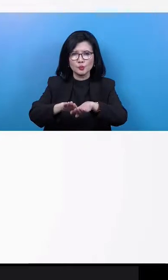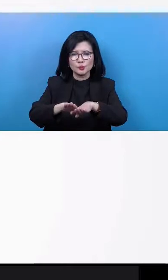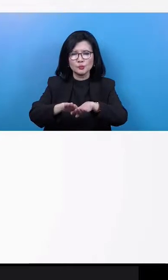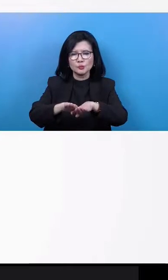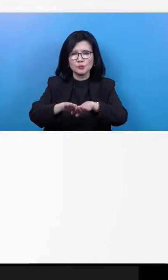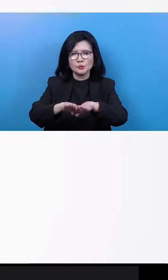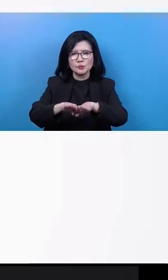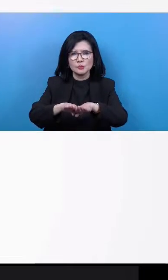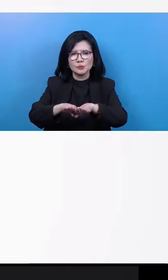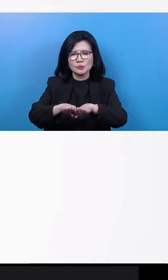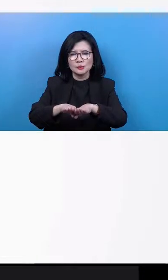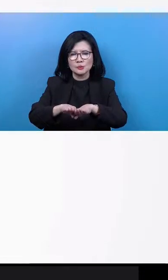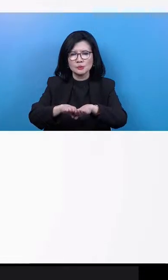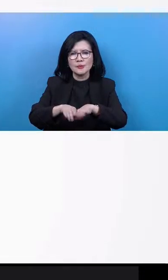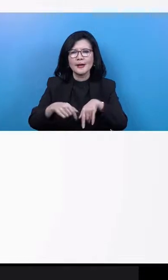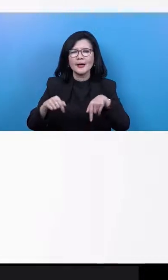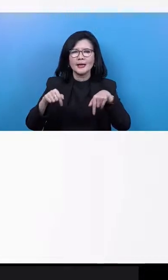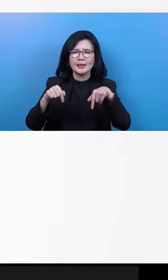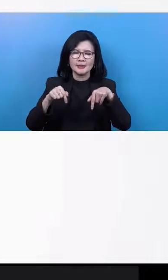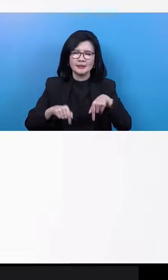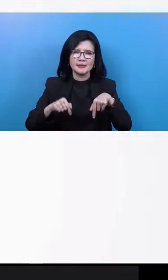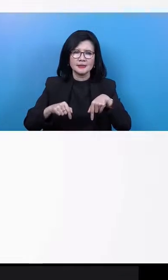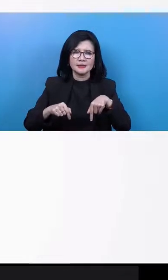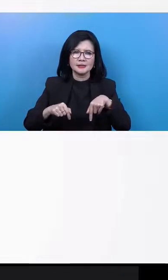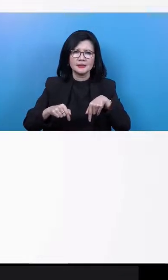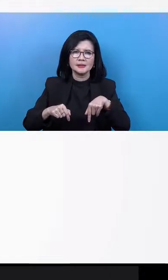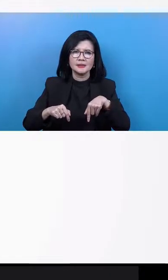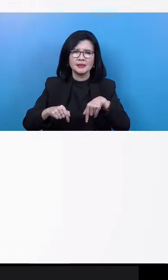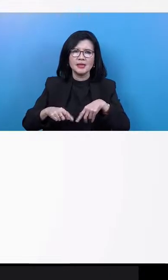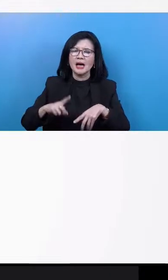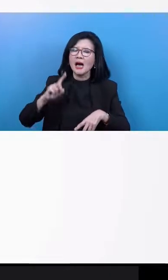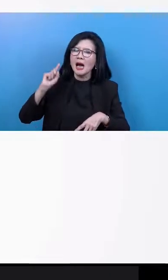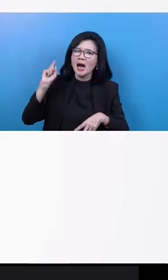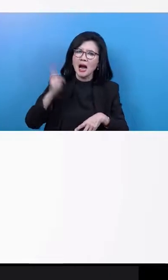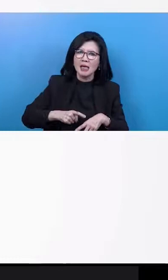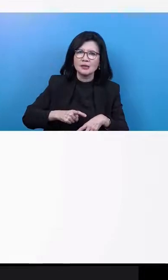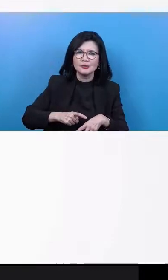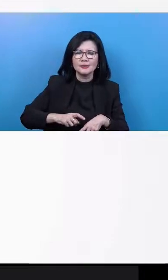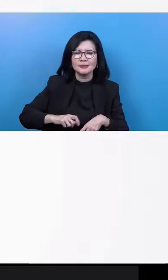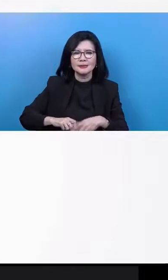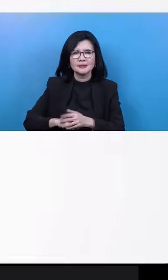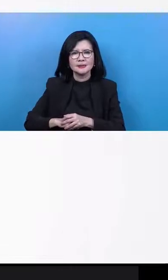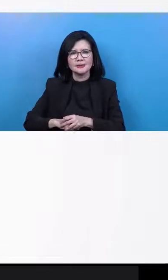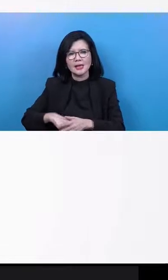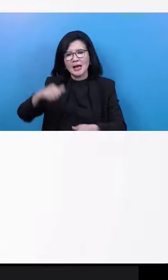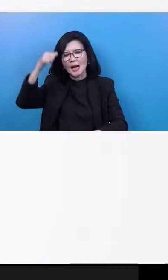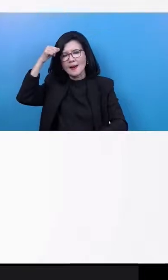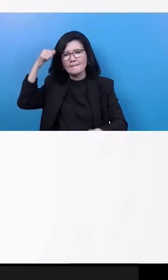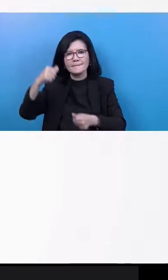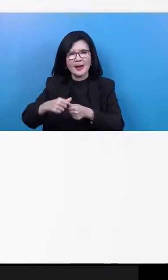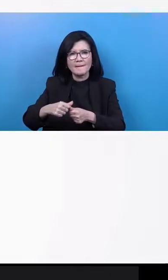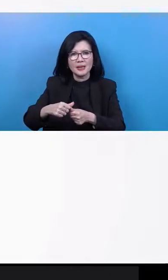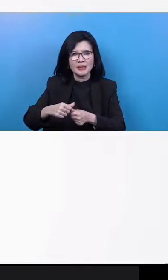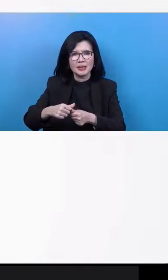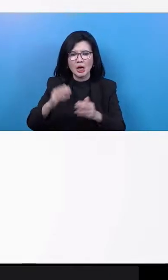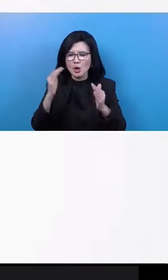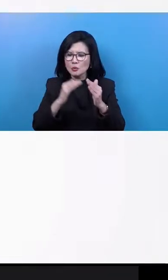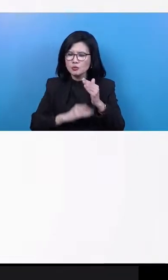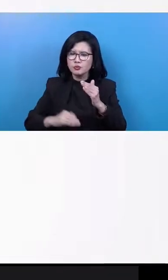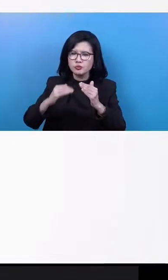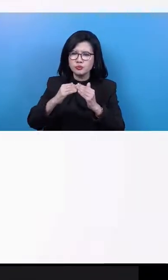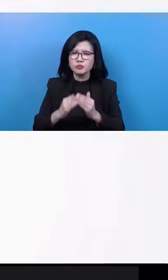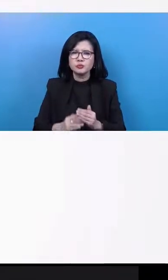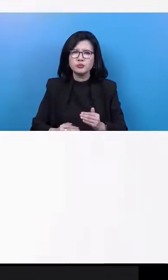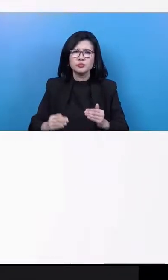underlying theme of COVID-19 is inequalities, rising inequalities in the world. More than ever, it